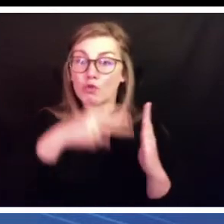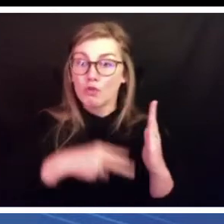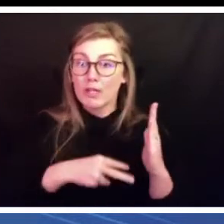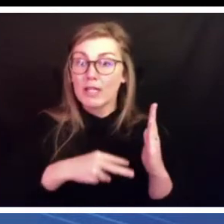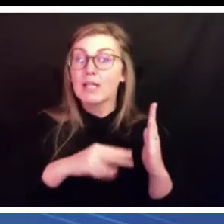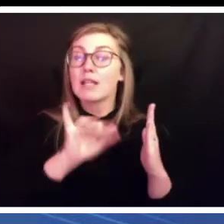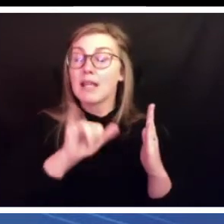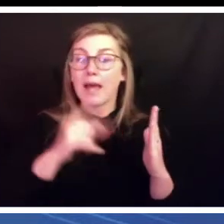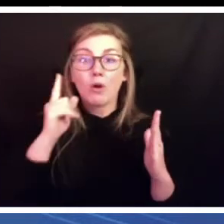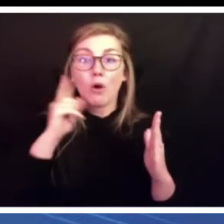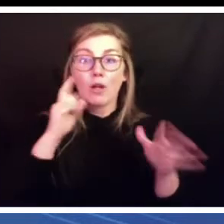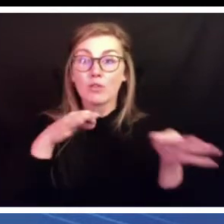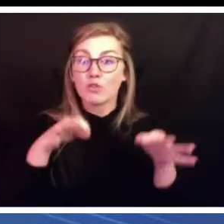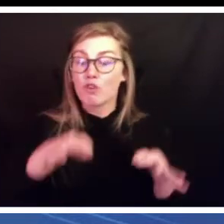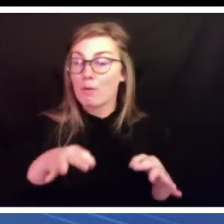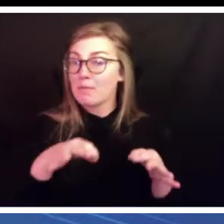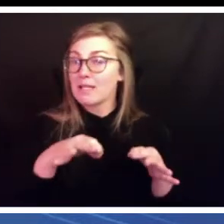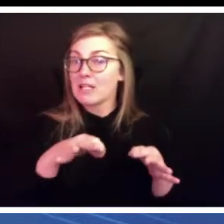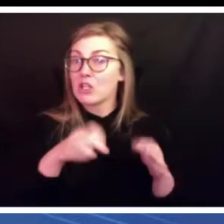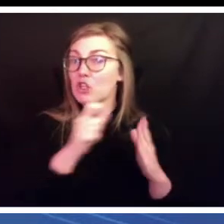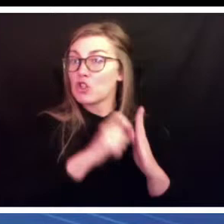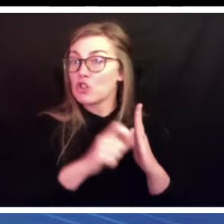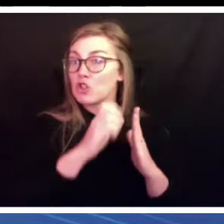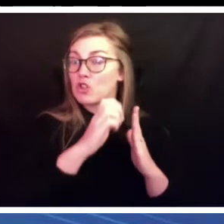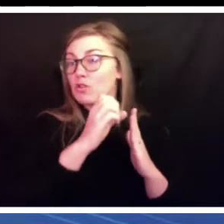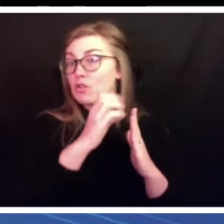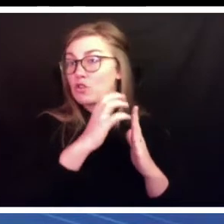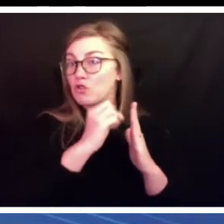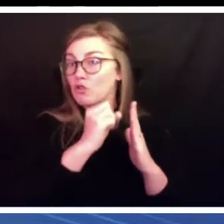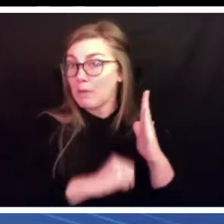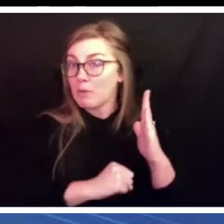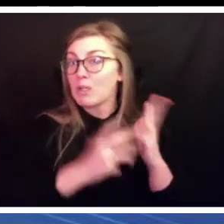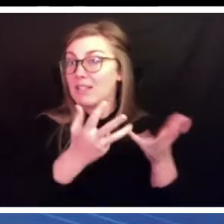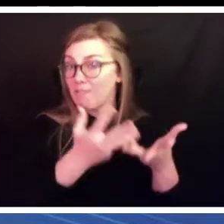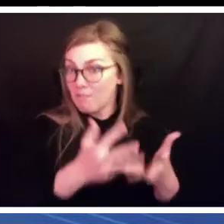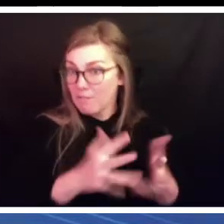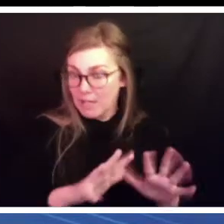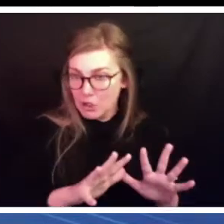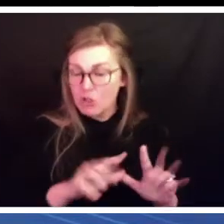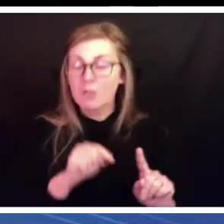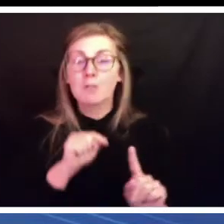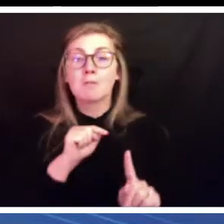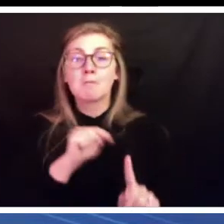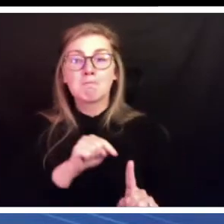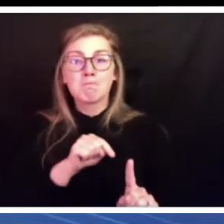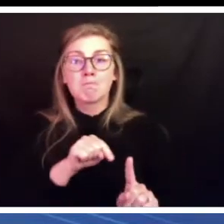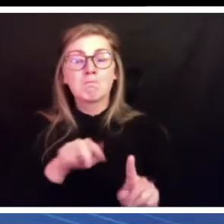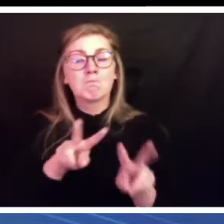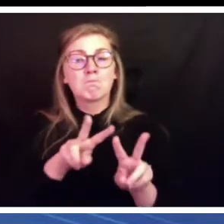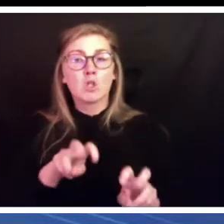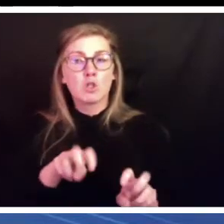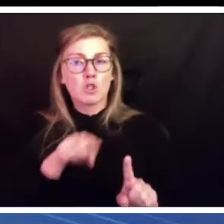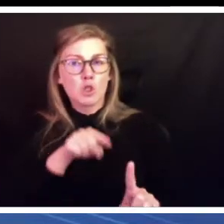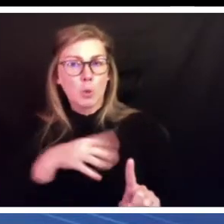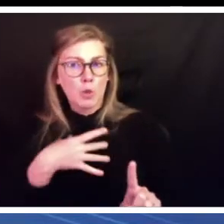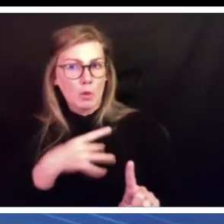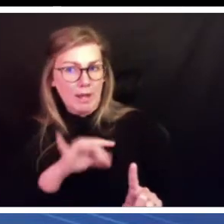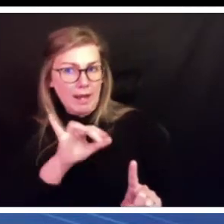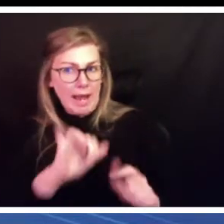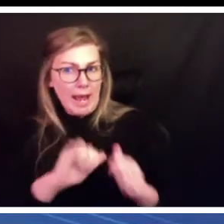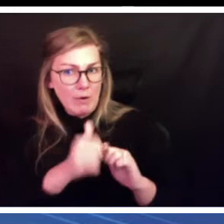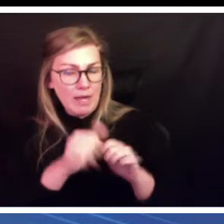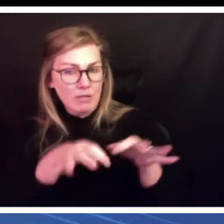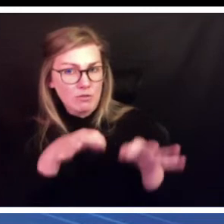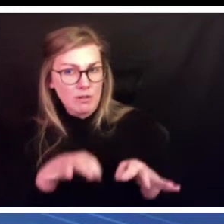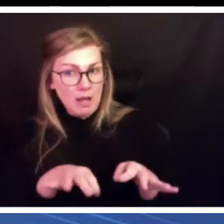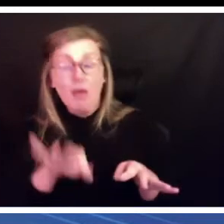corrected, sort of correcting any information, seeing if they like how things were described. By the way, I've had people come back and say, do you think you could